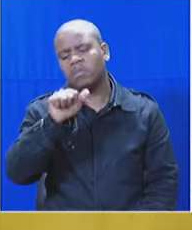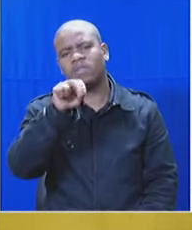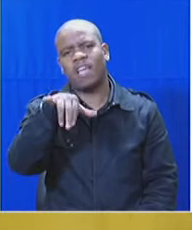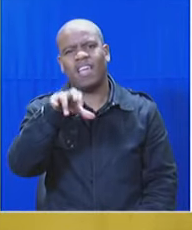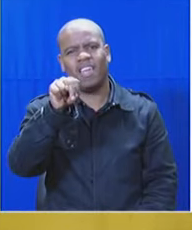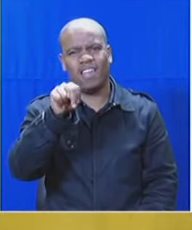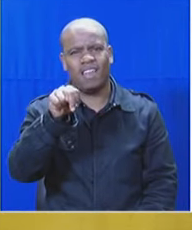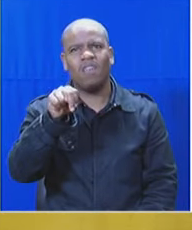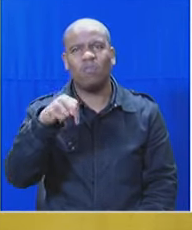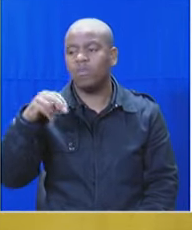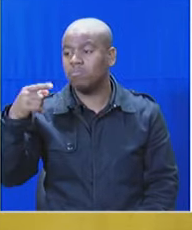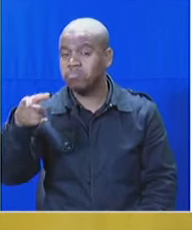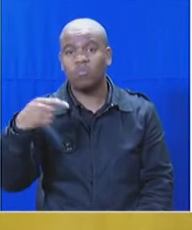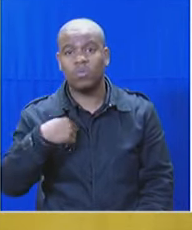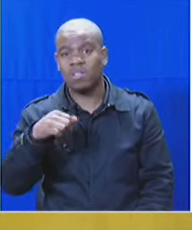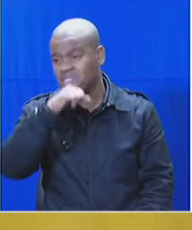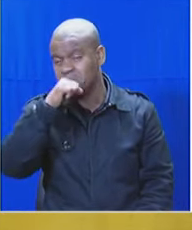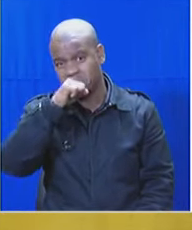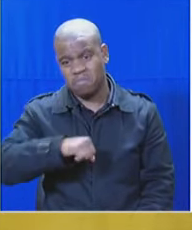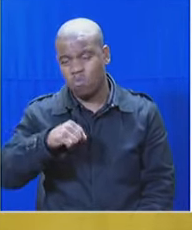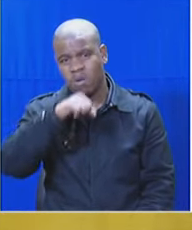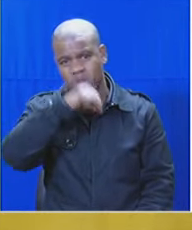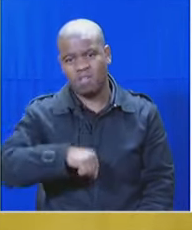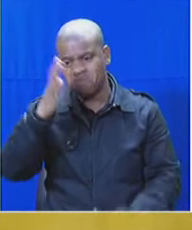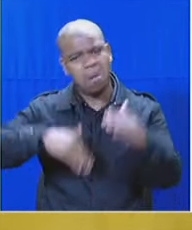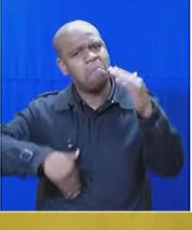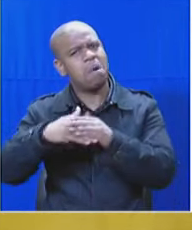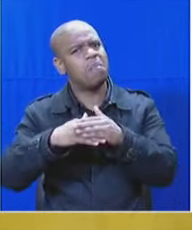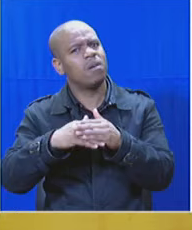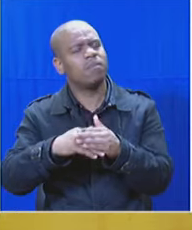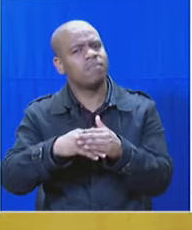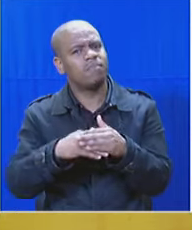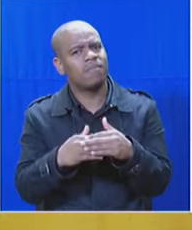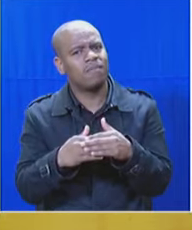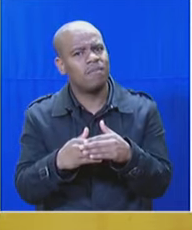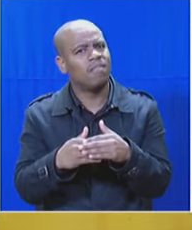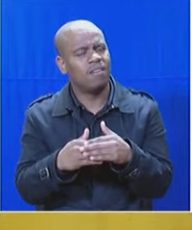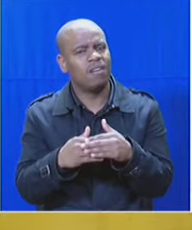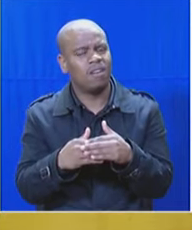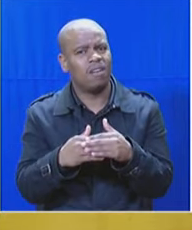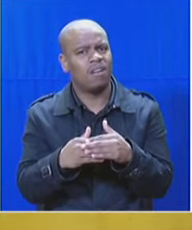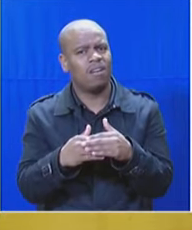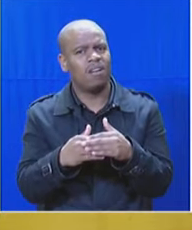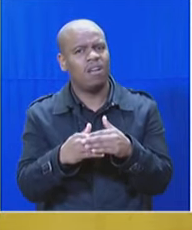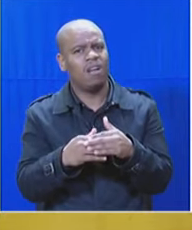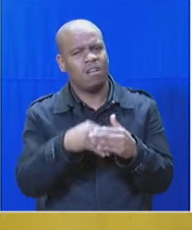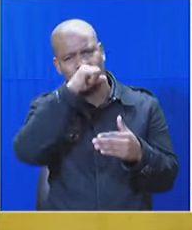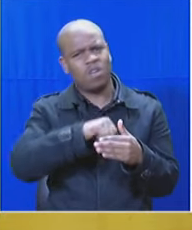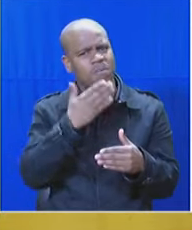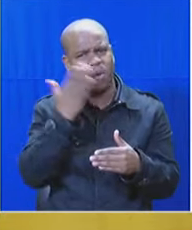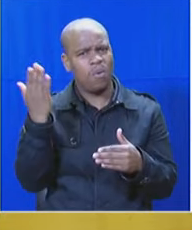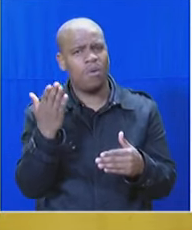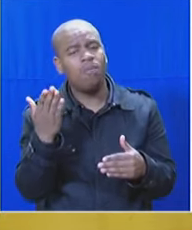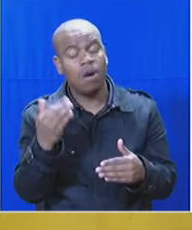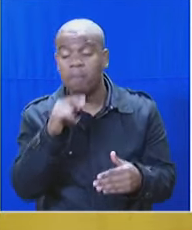akazithathi nesillings abazithandi nyani bethi because constituency yabo is the Hefs. I-constituency yethu thina, if at all thina